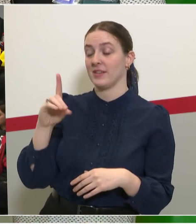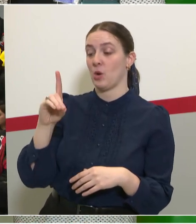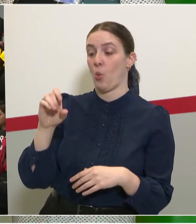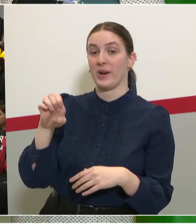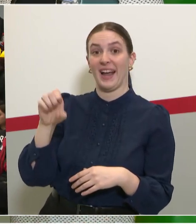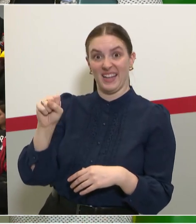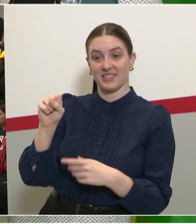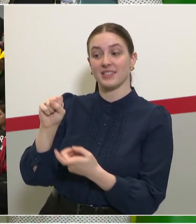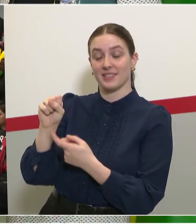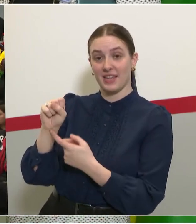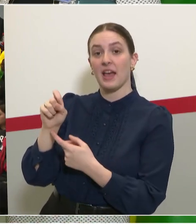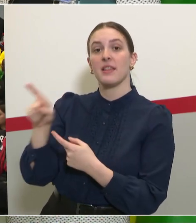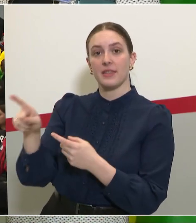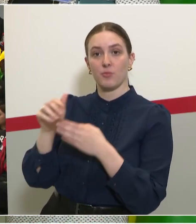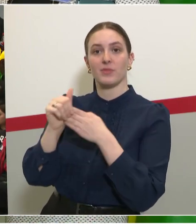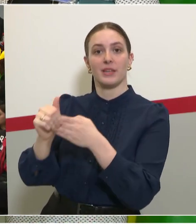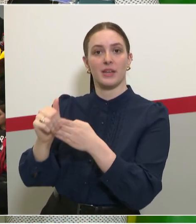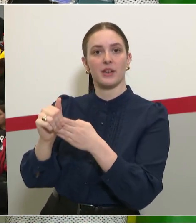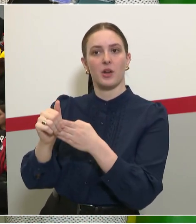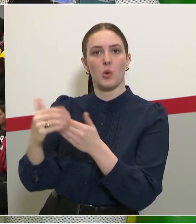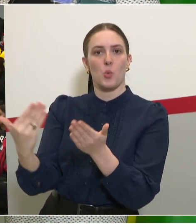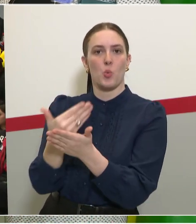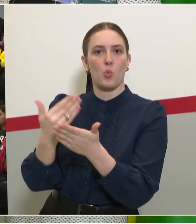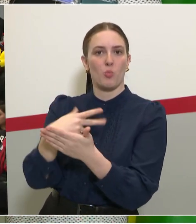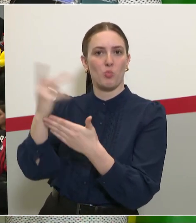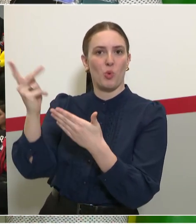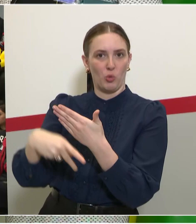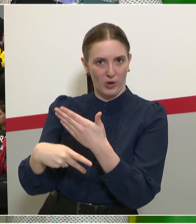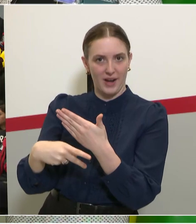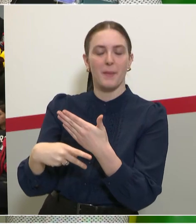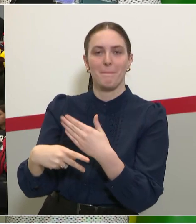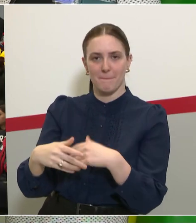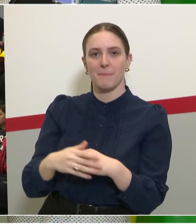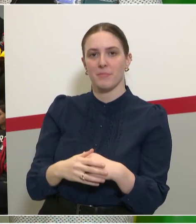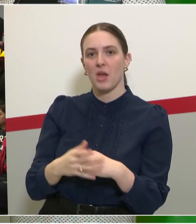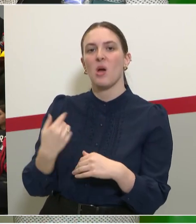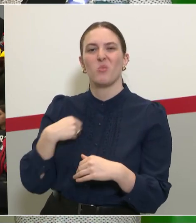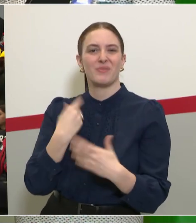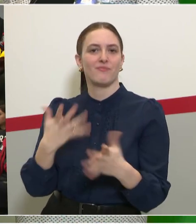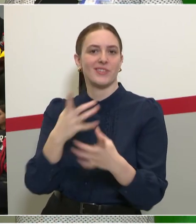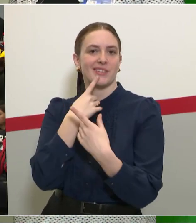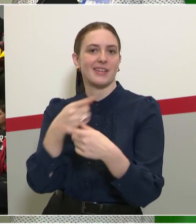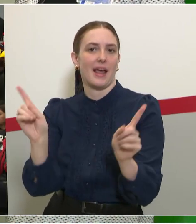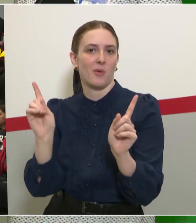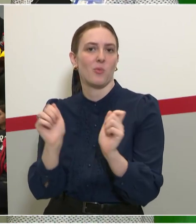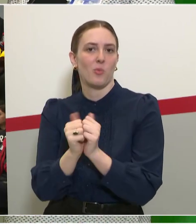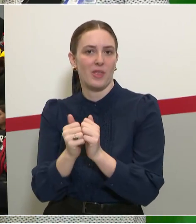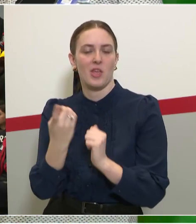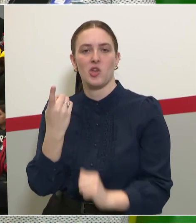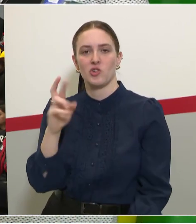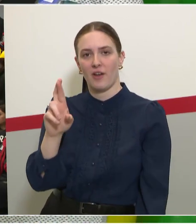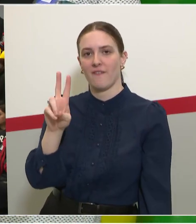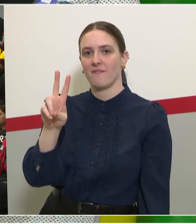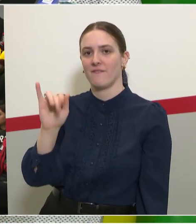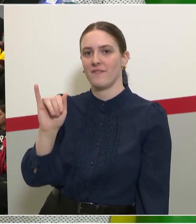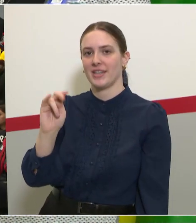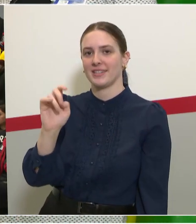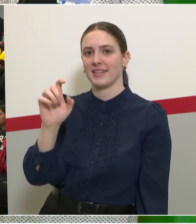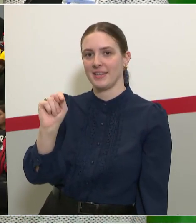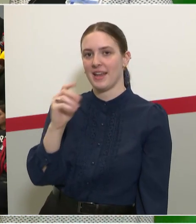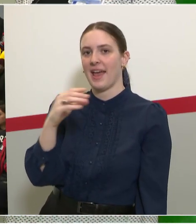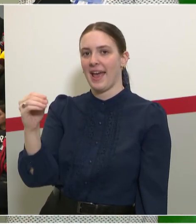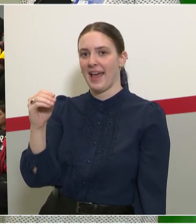DOES is also leading another important new program. We announced it earlier with Dr. Vincent and Dr. Eddington,